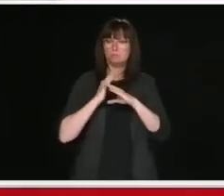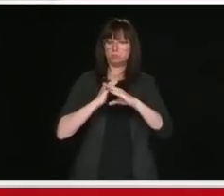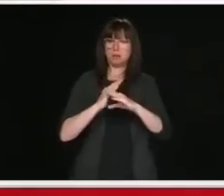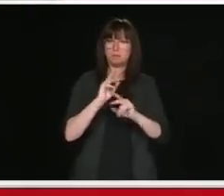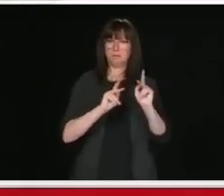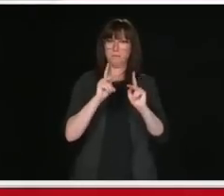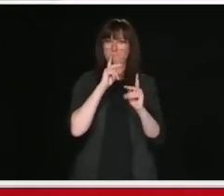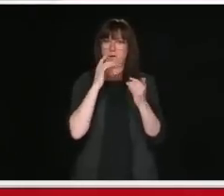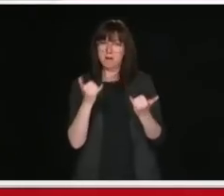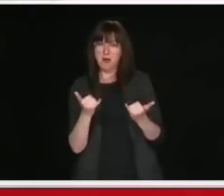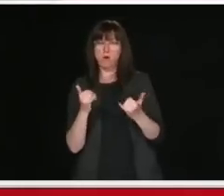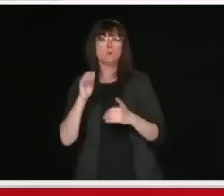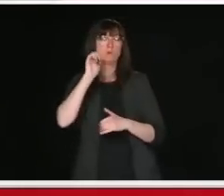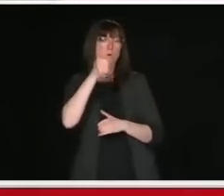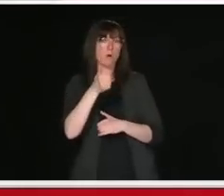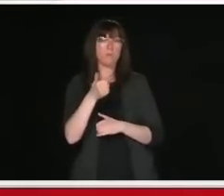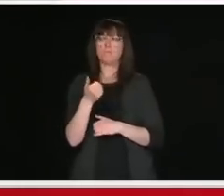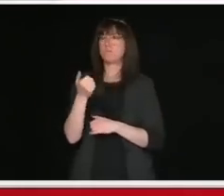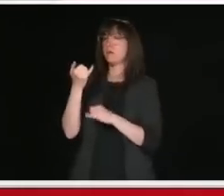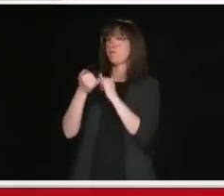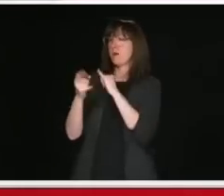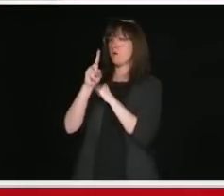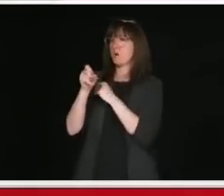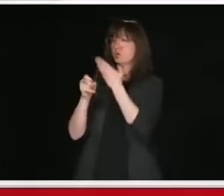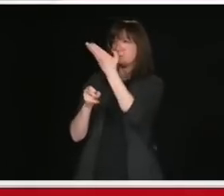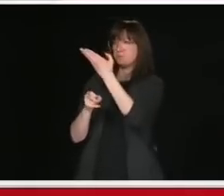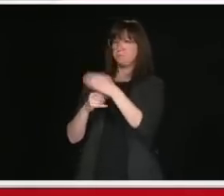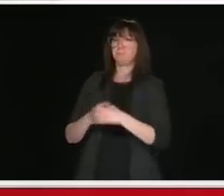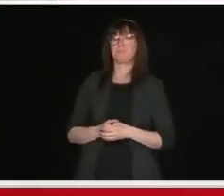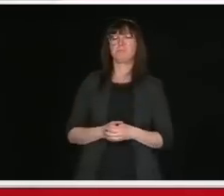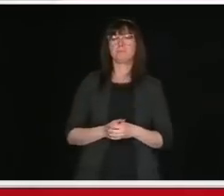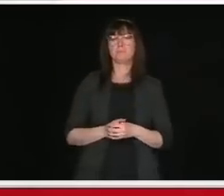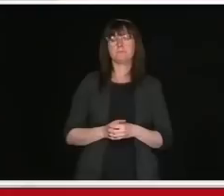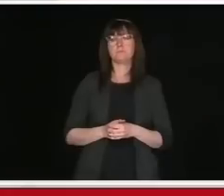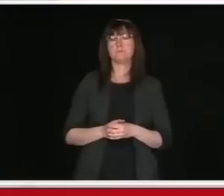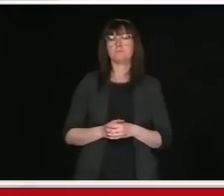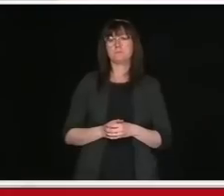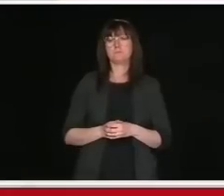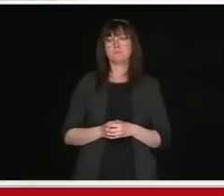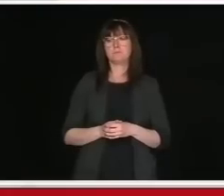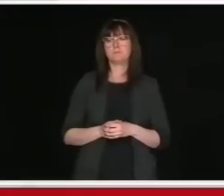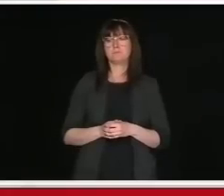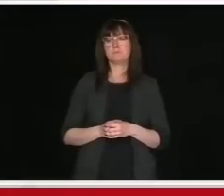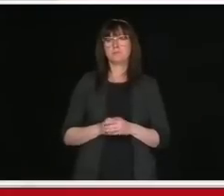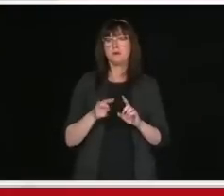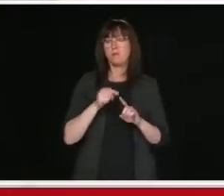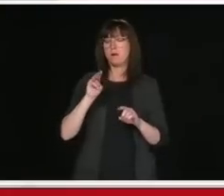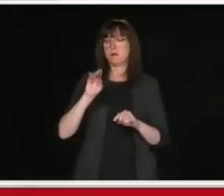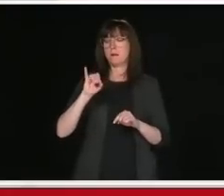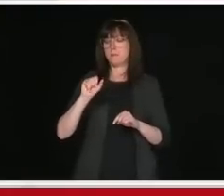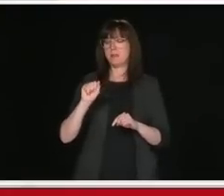Thank you. Merci. Next question, Mia Radson, the Canadian Press. Line open.